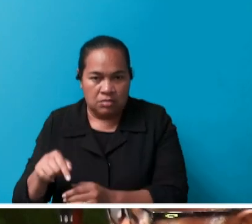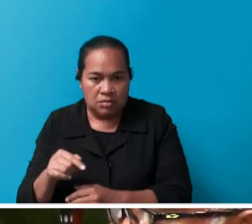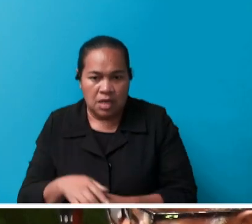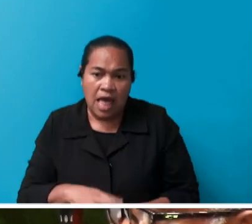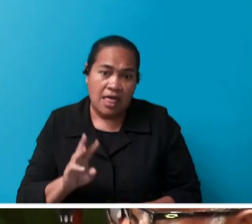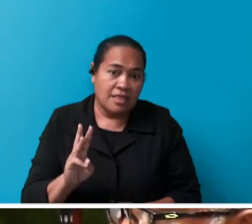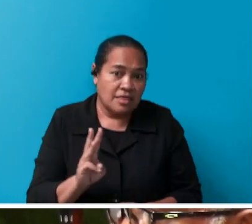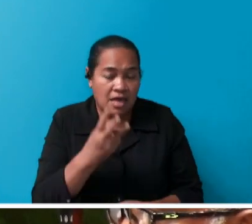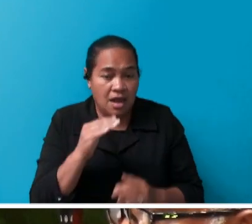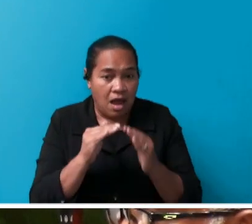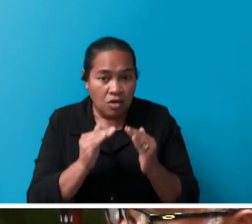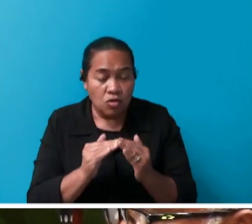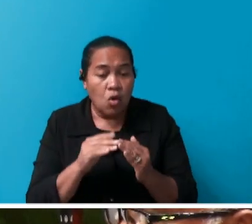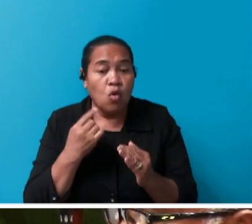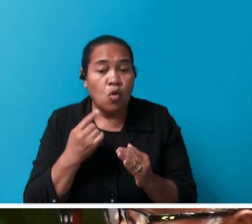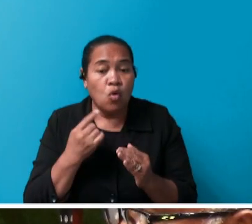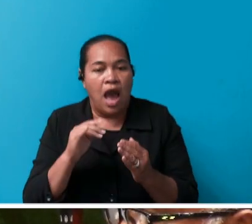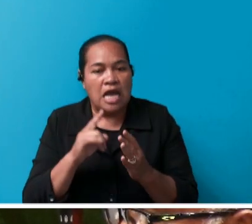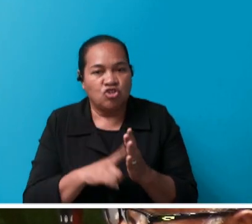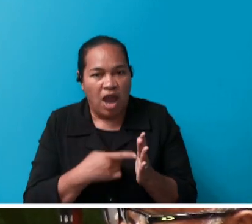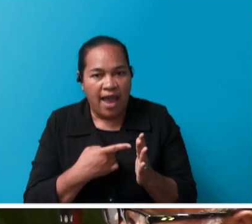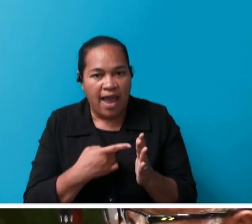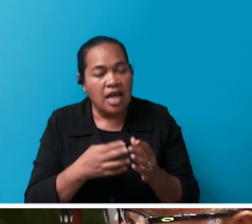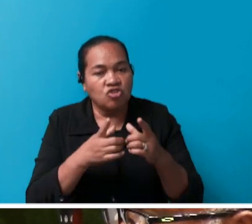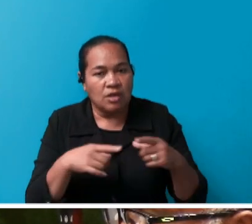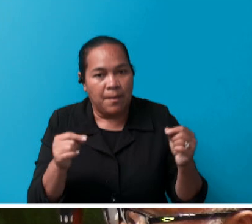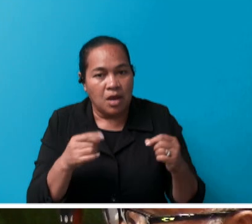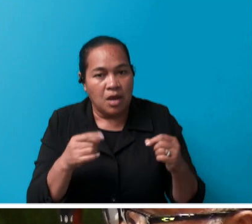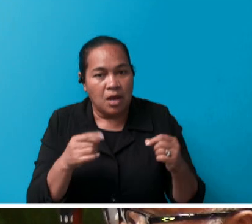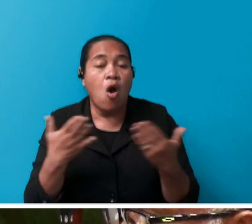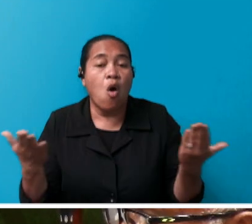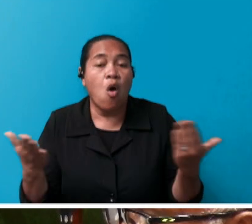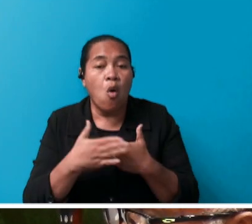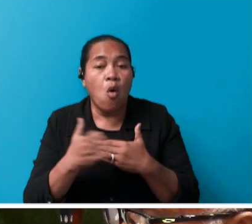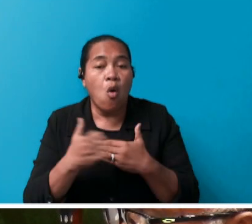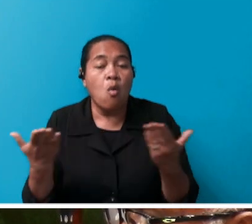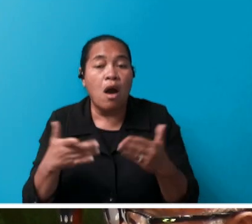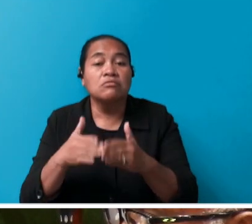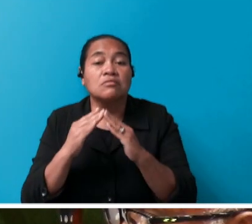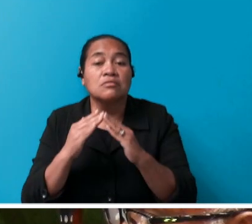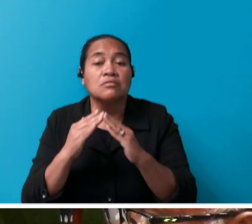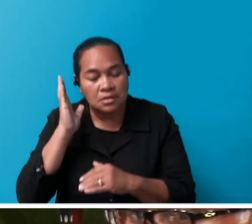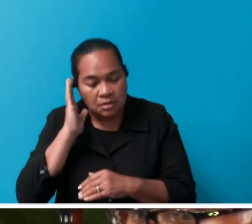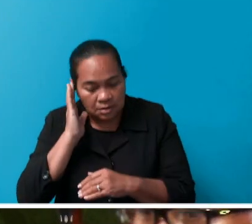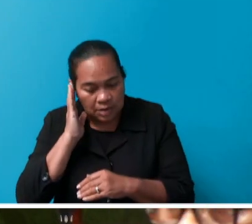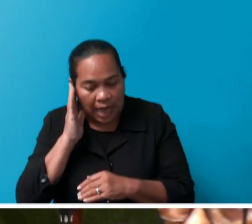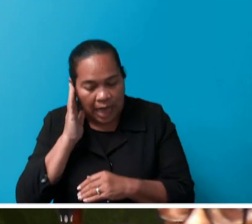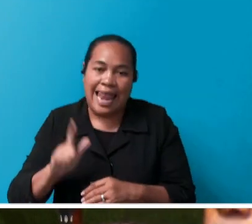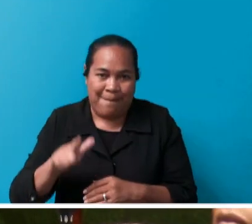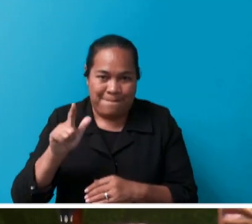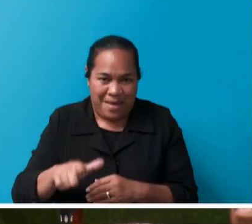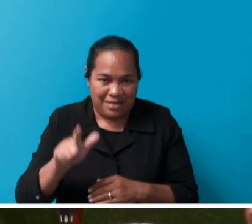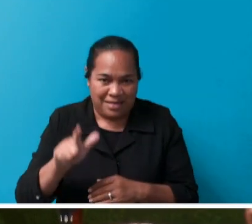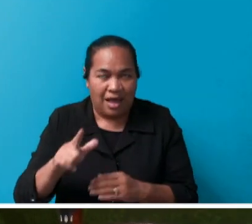is funded by JICA, will be opened in Lambasa in the Northern Division. This will ensure that medicine and medical